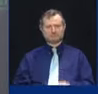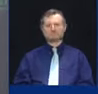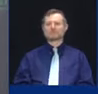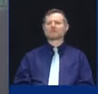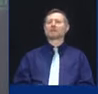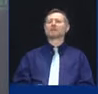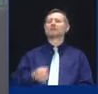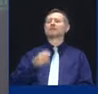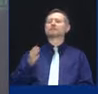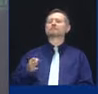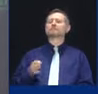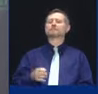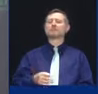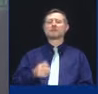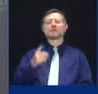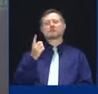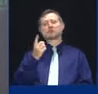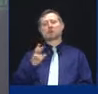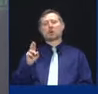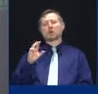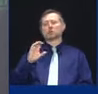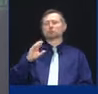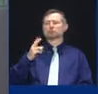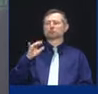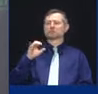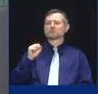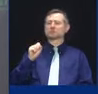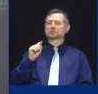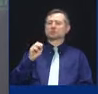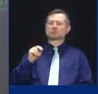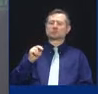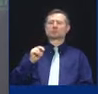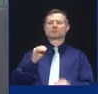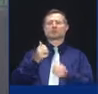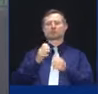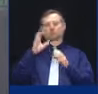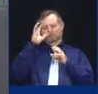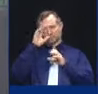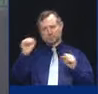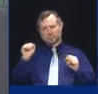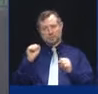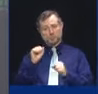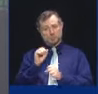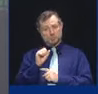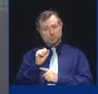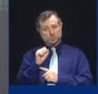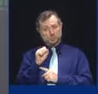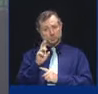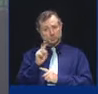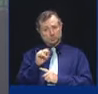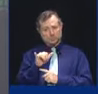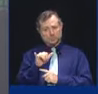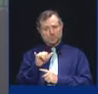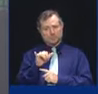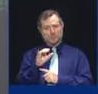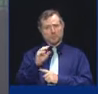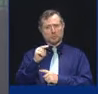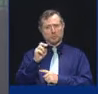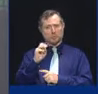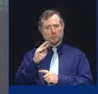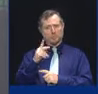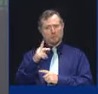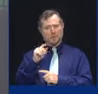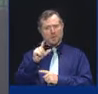Dr. Donald P. Christian, President of SUNY New Paltz and Co-Chair of the Mid-Hudson Regional Economic Development Council.